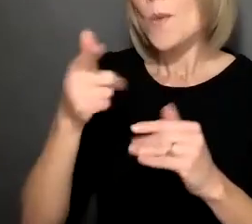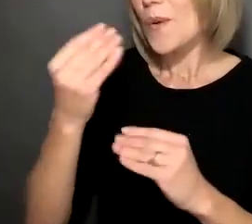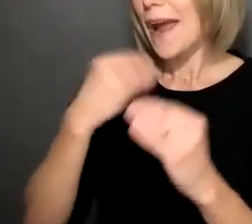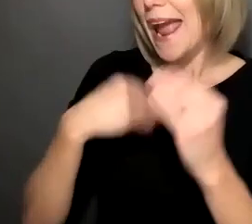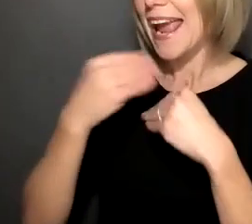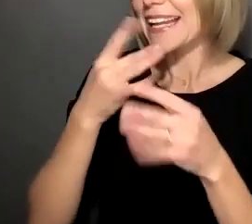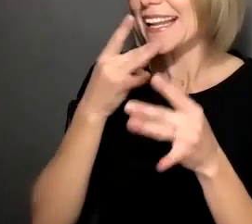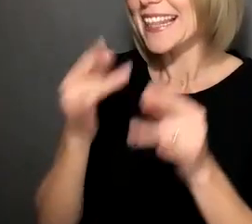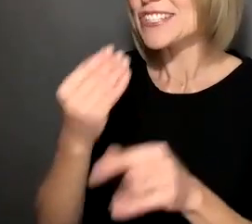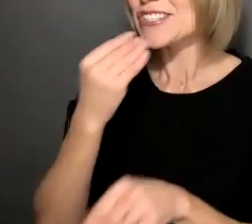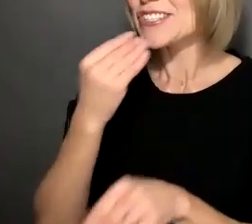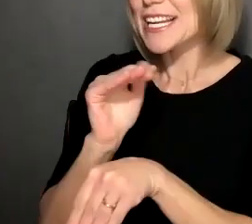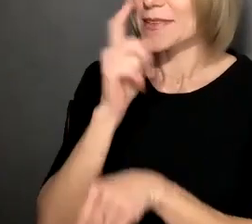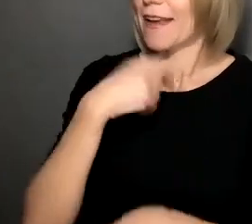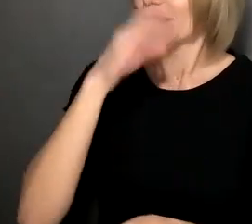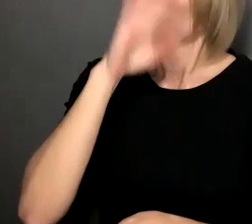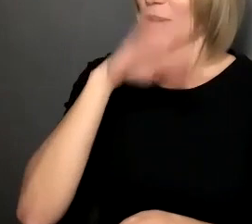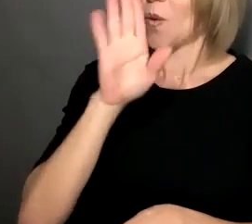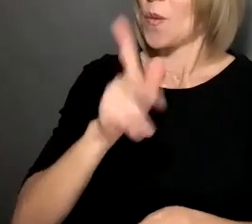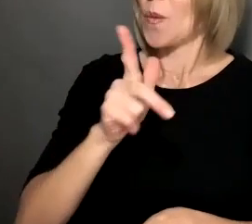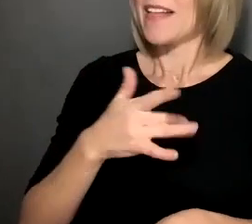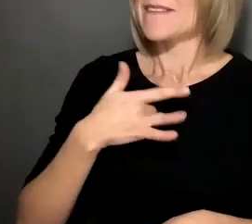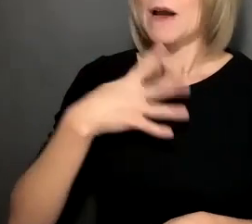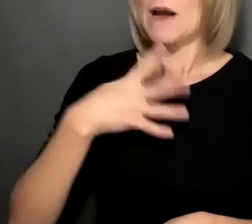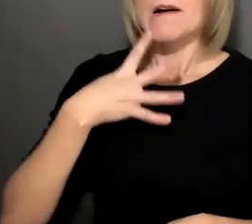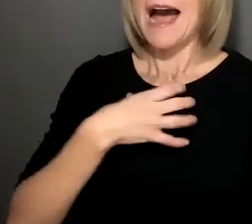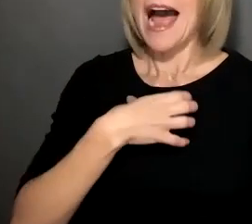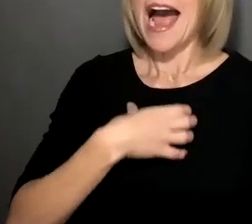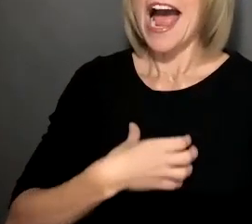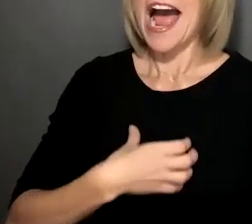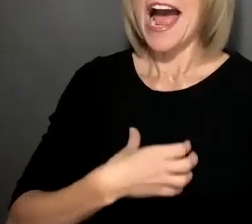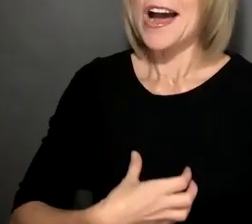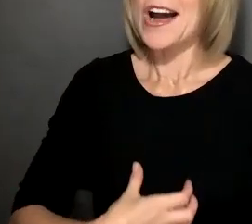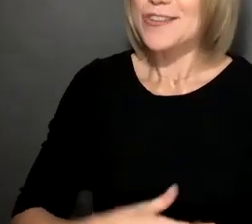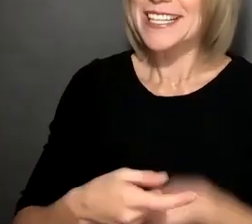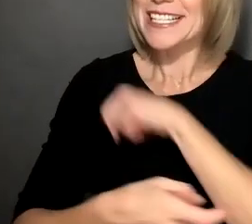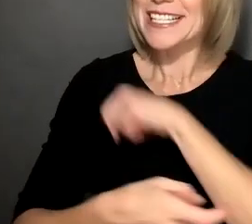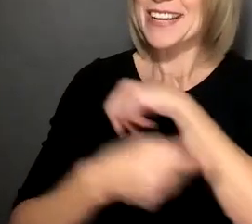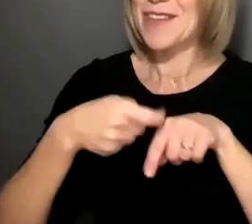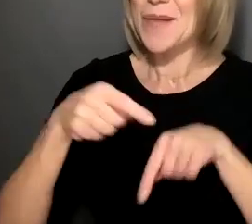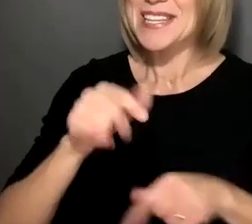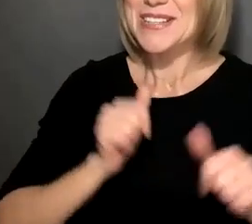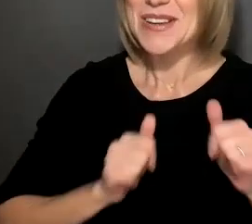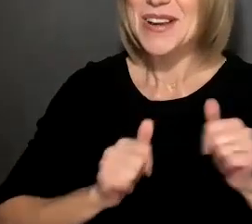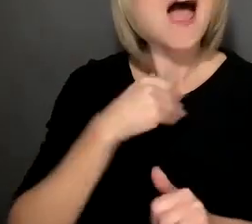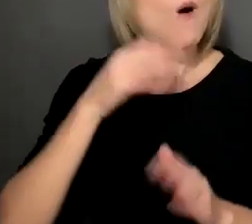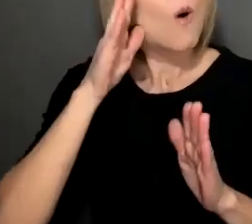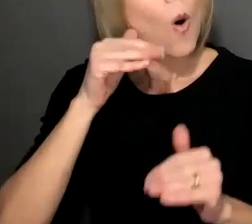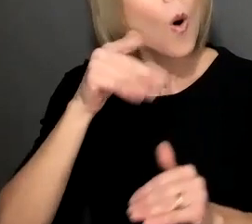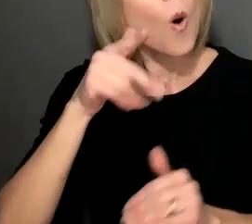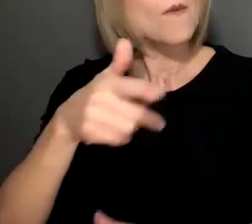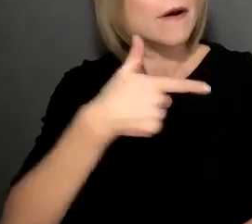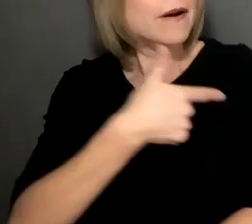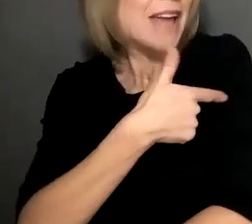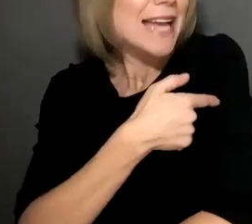or have a vaccination appointment in your future. We are so appreciative of the continued support from